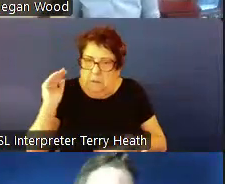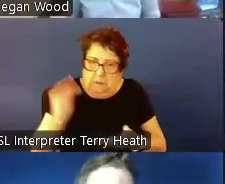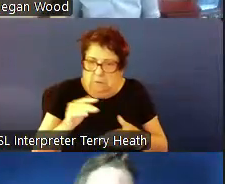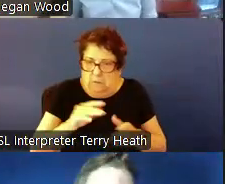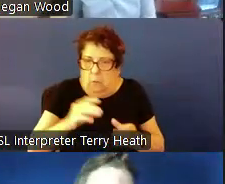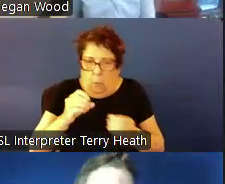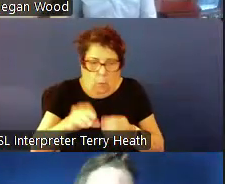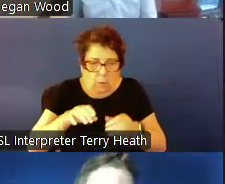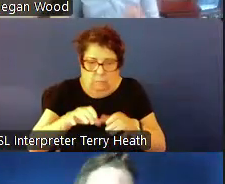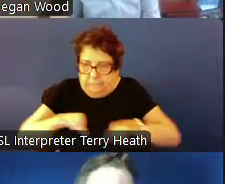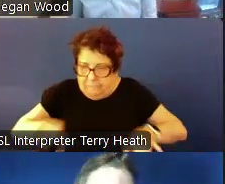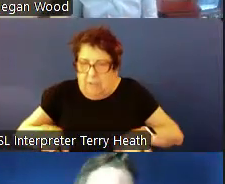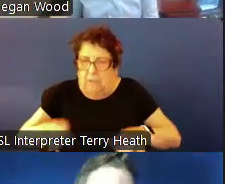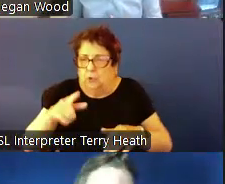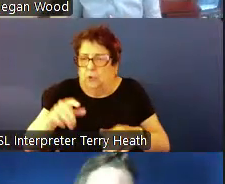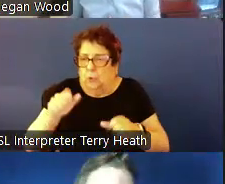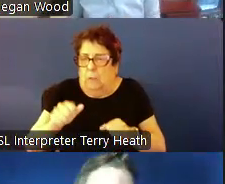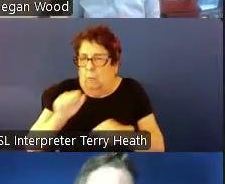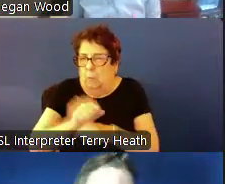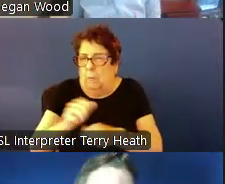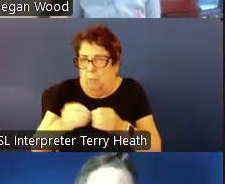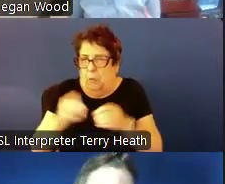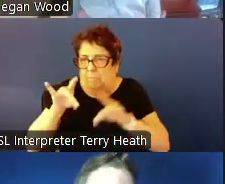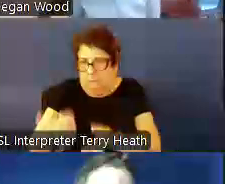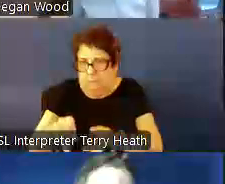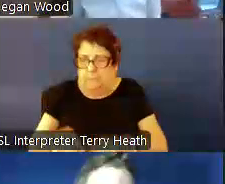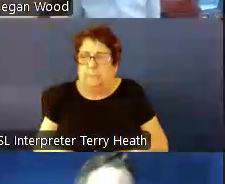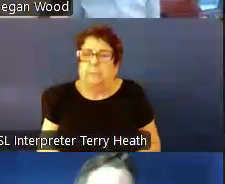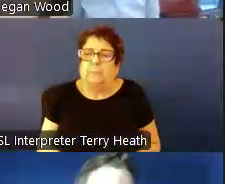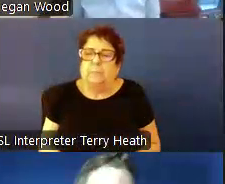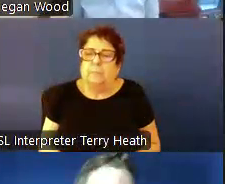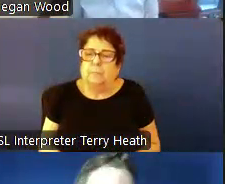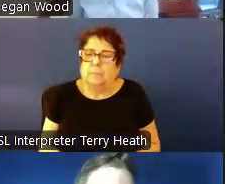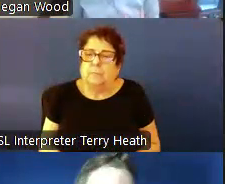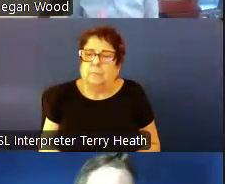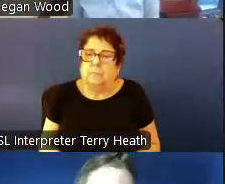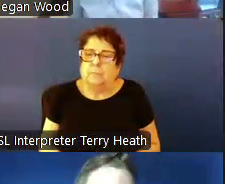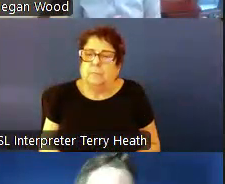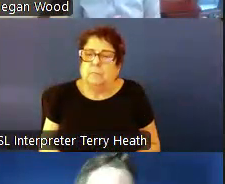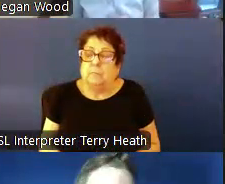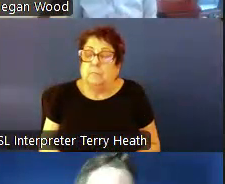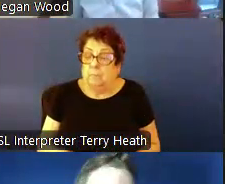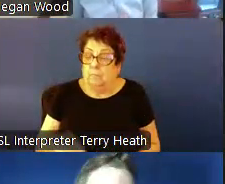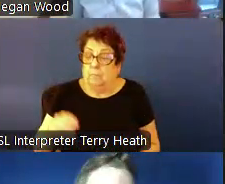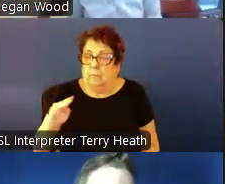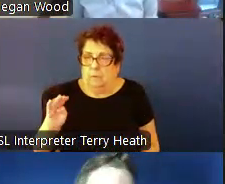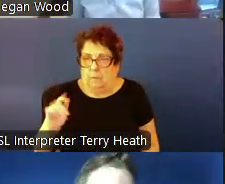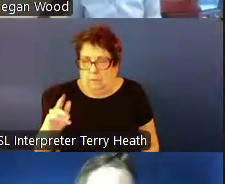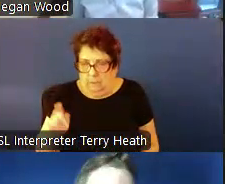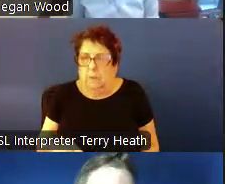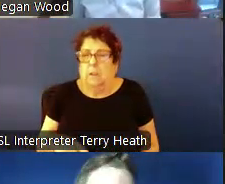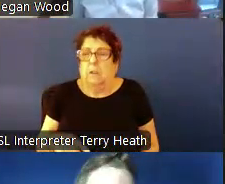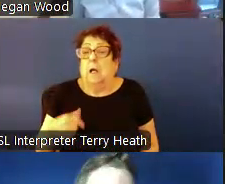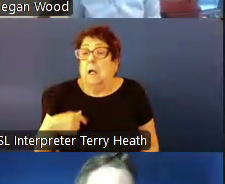Yeah, and you had mentioned that also, you know, another thing that has really saved, I think, each of us